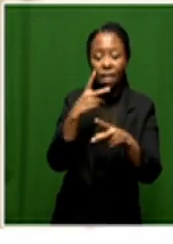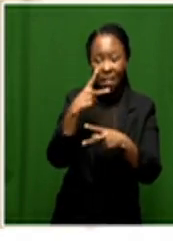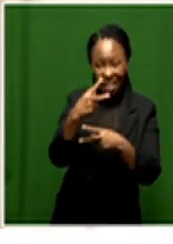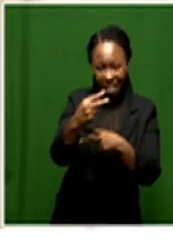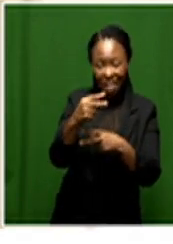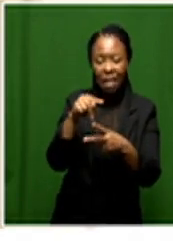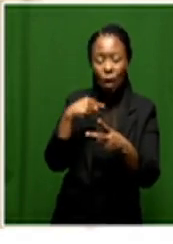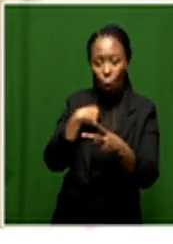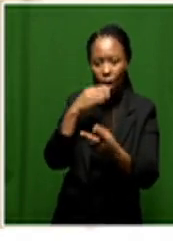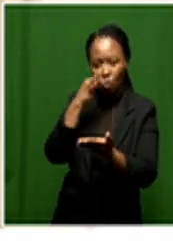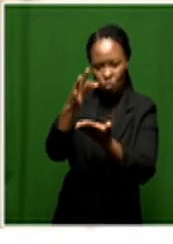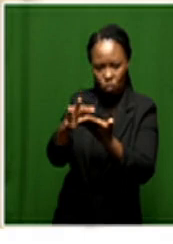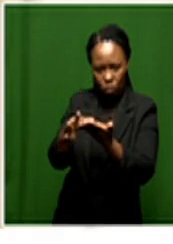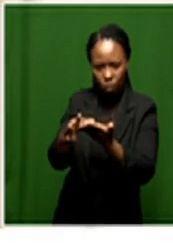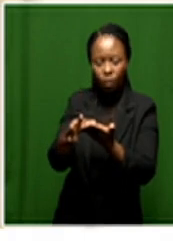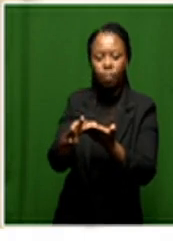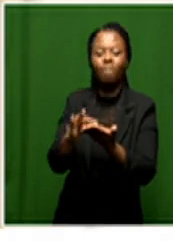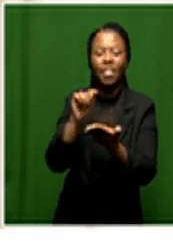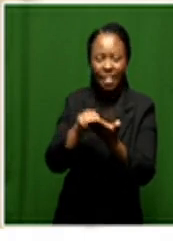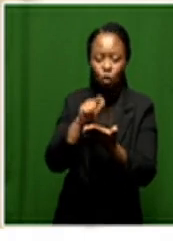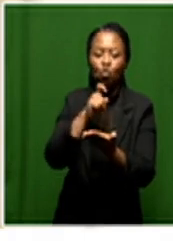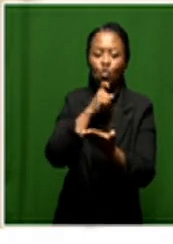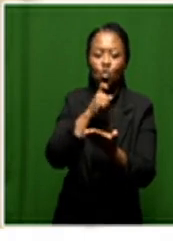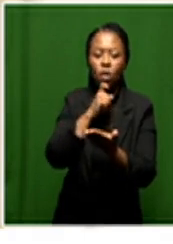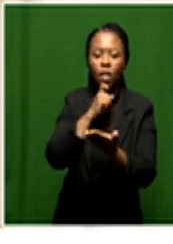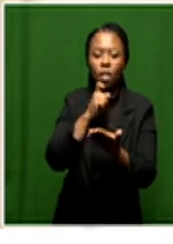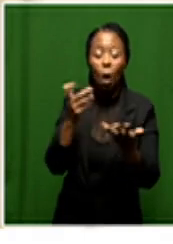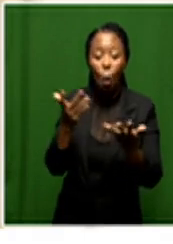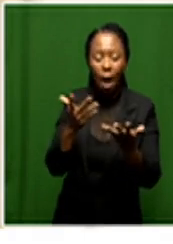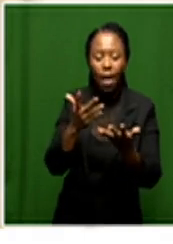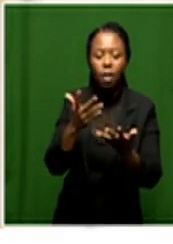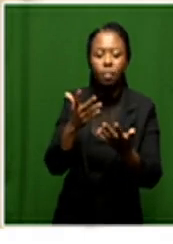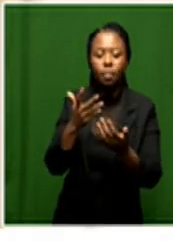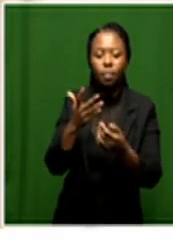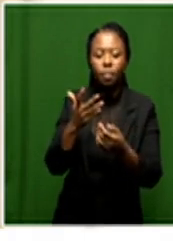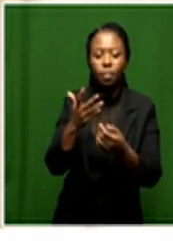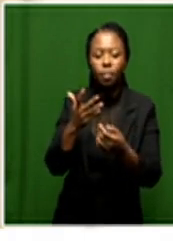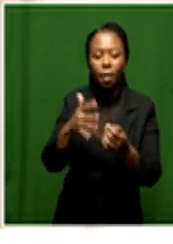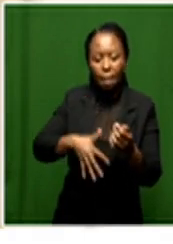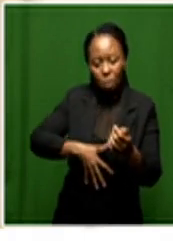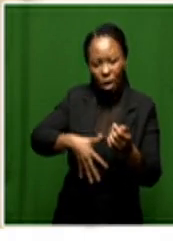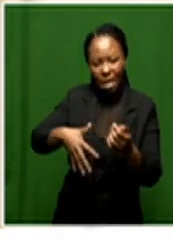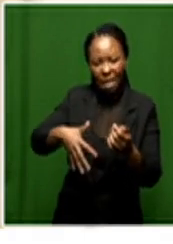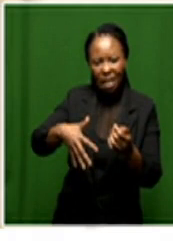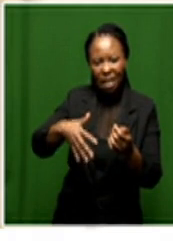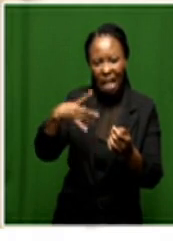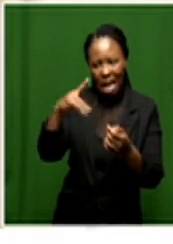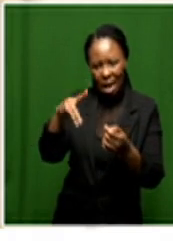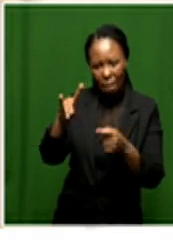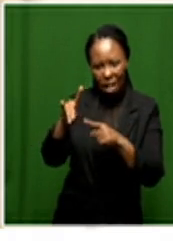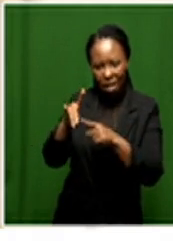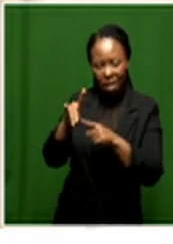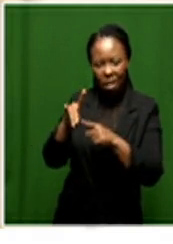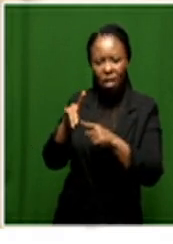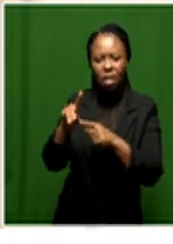recommend to be used on pregnant animals. and there is live vaccine, which should